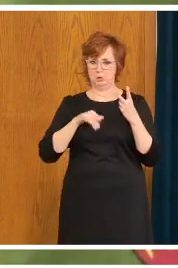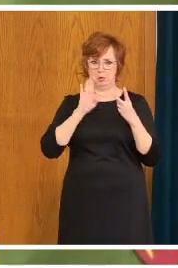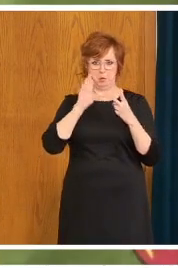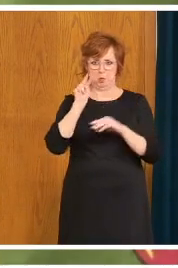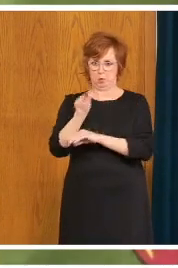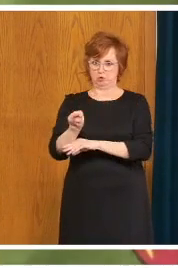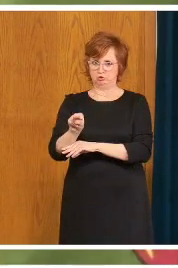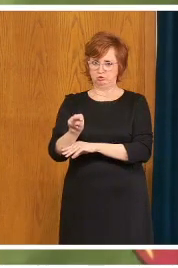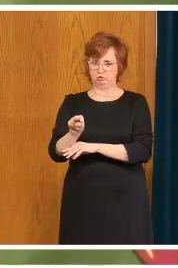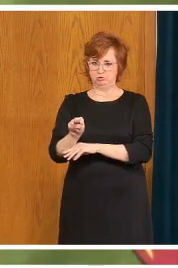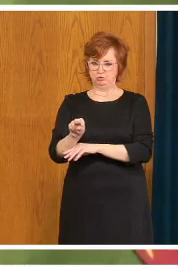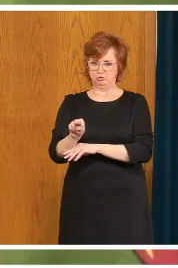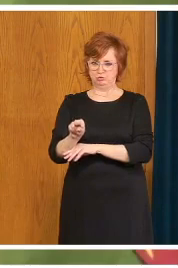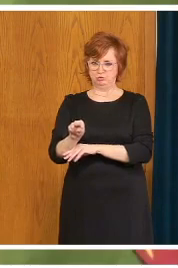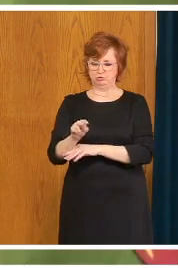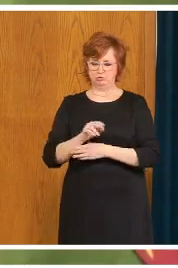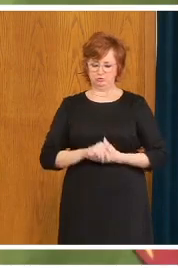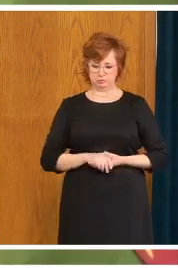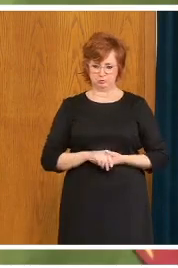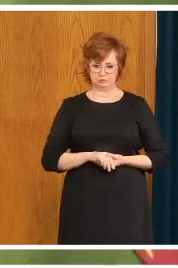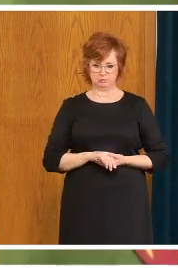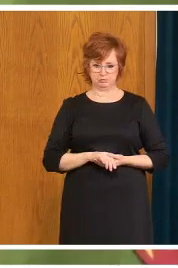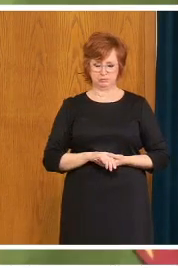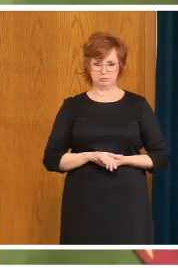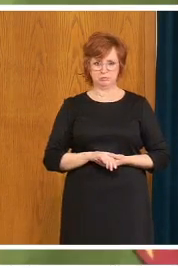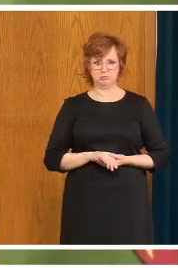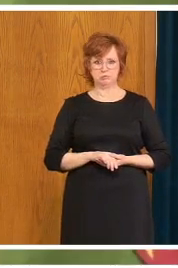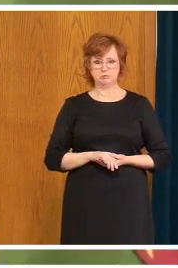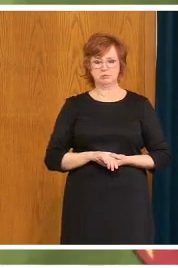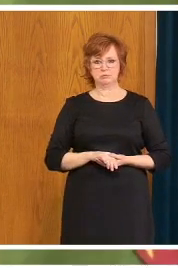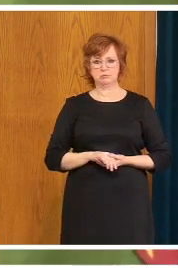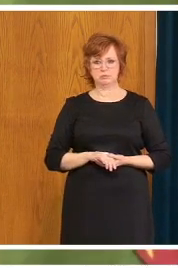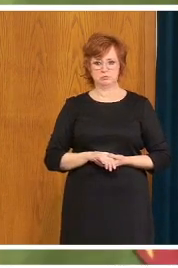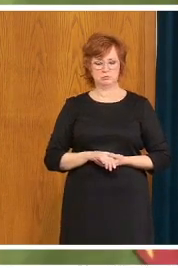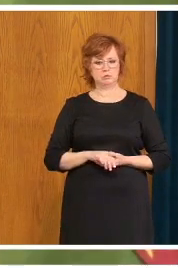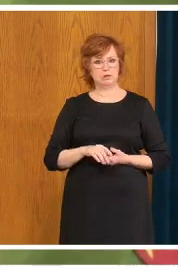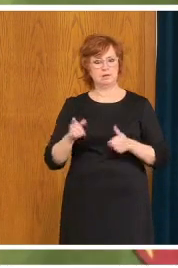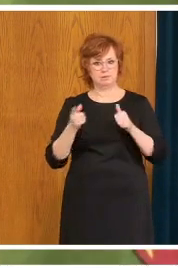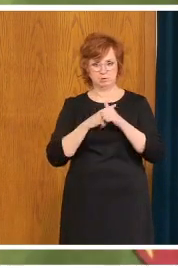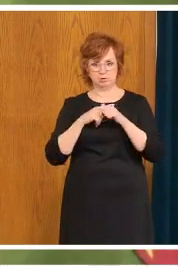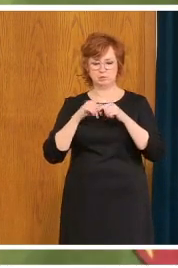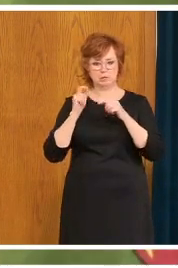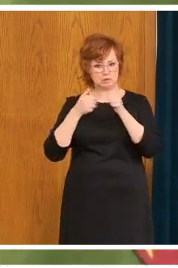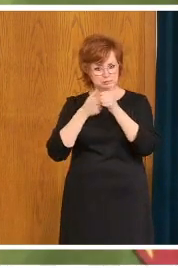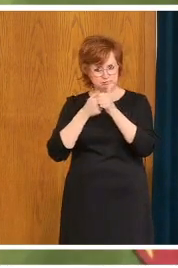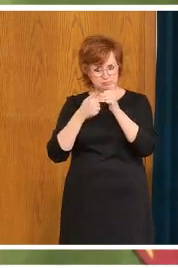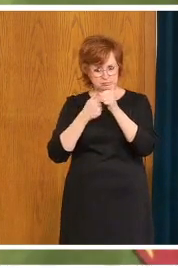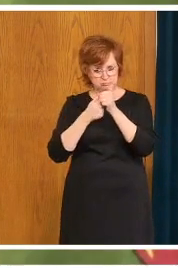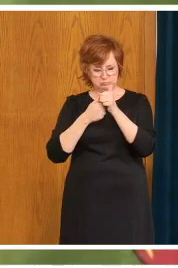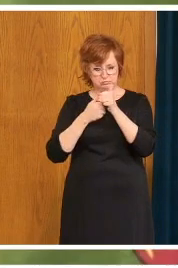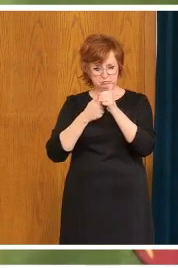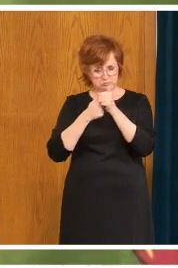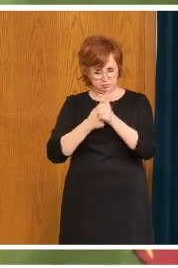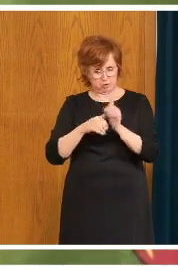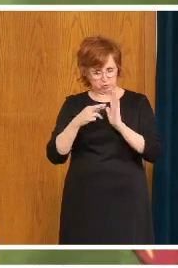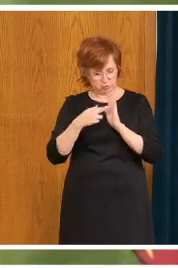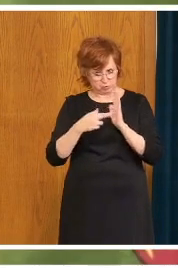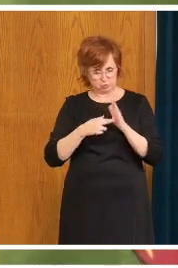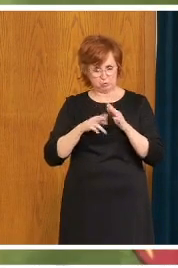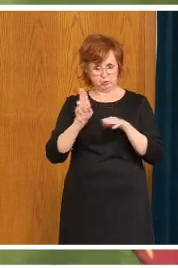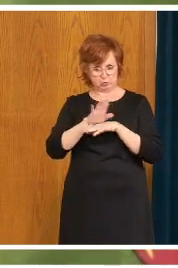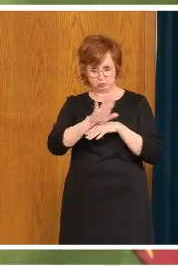making sure that they are adhering to all of the protocols, such as the masking, the cohorting, which will help make sure that the spread